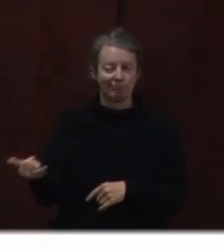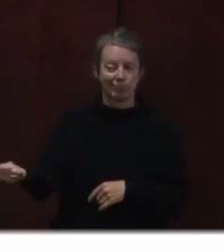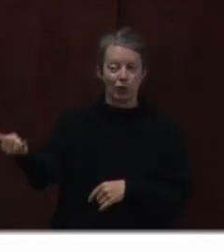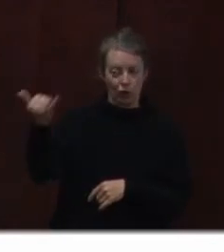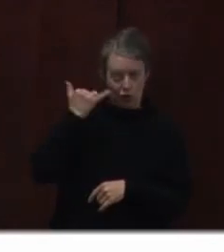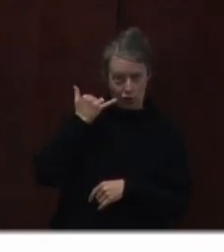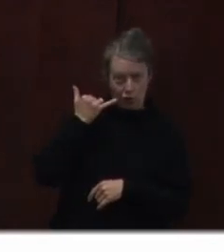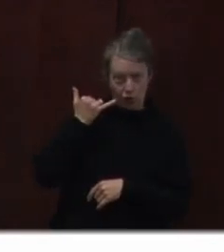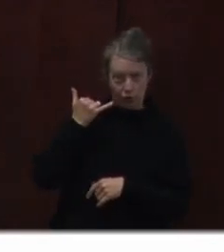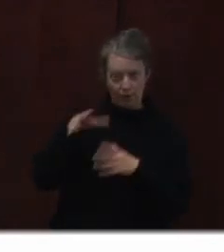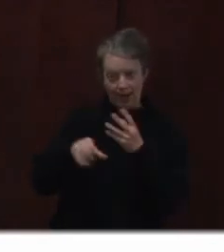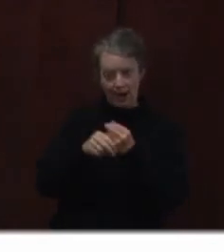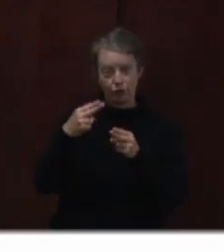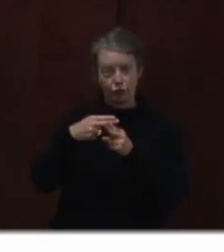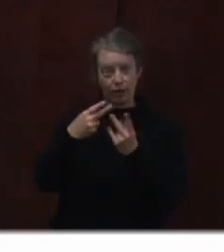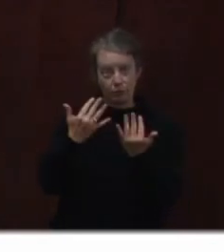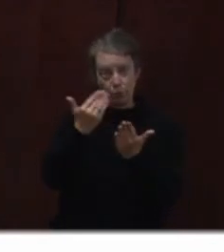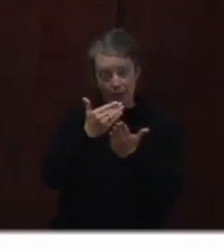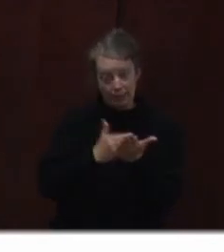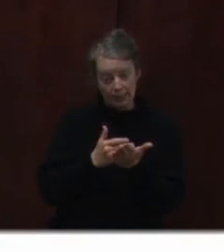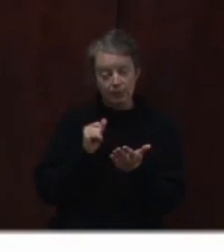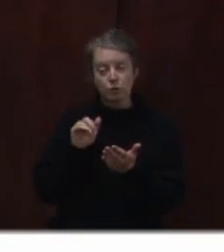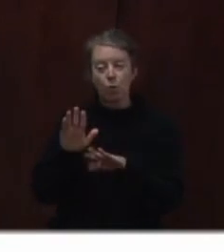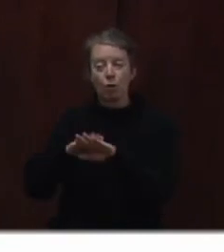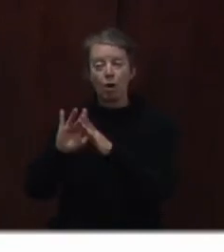or you can go to the online or